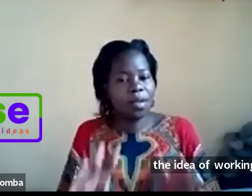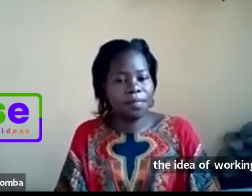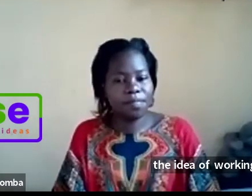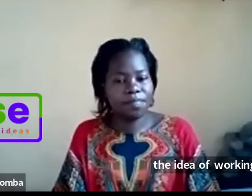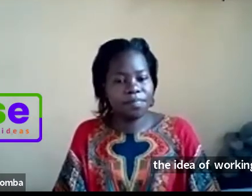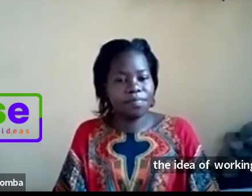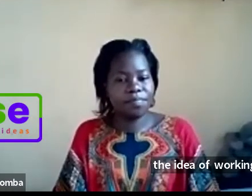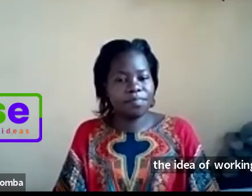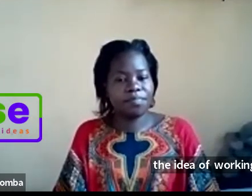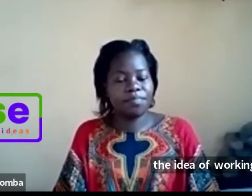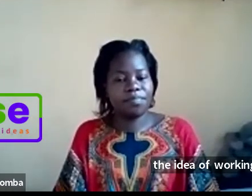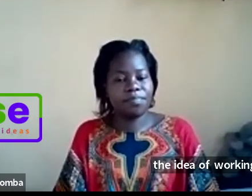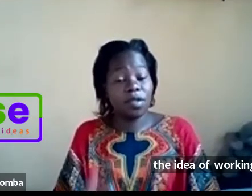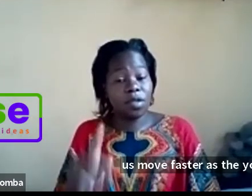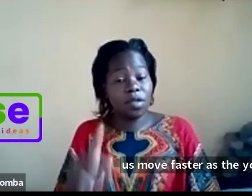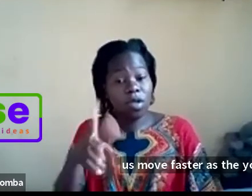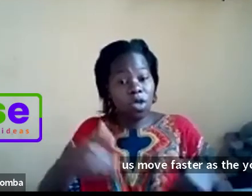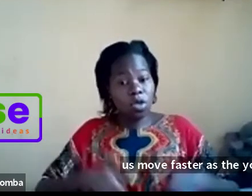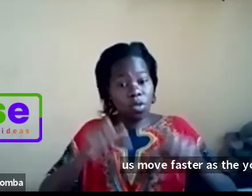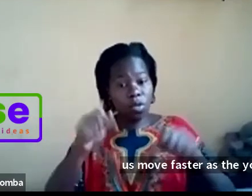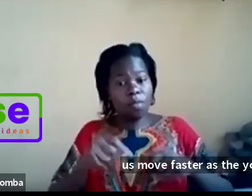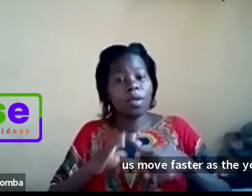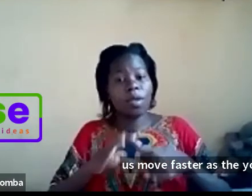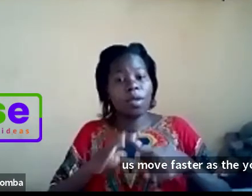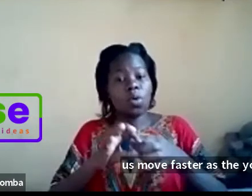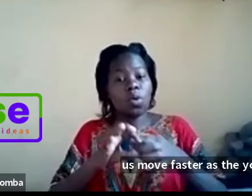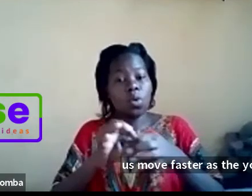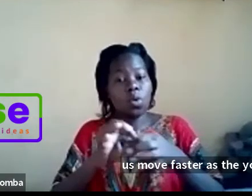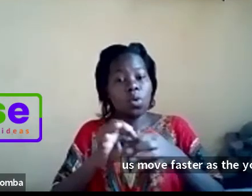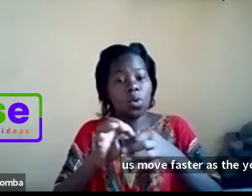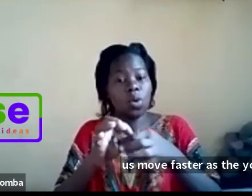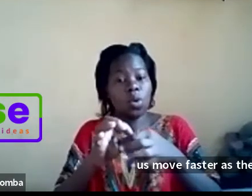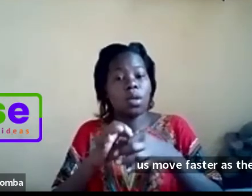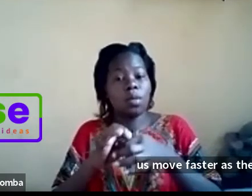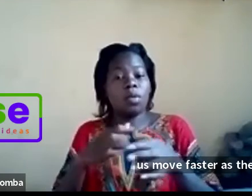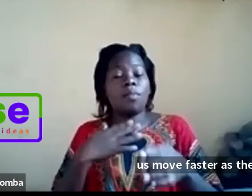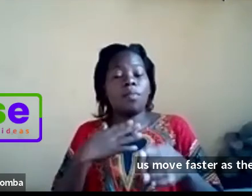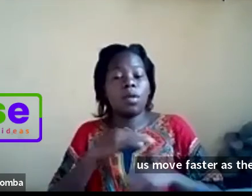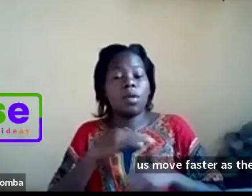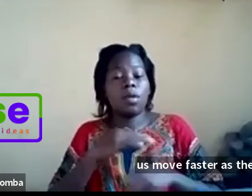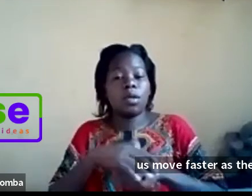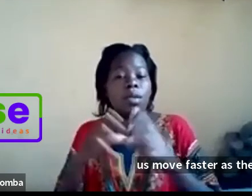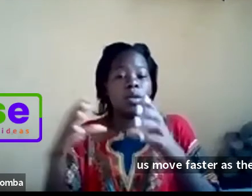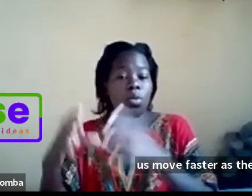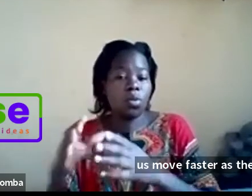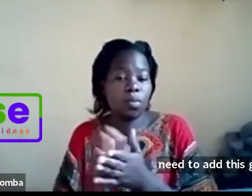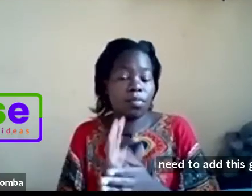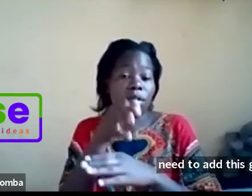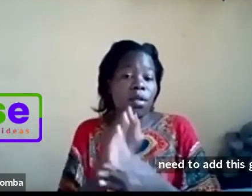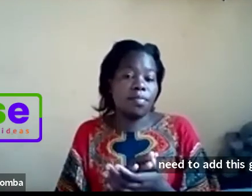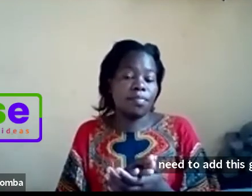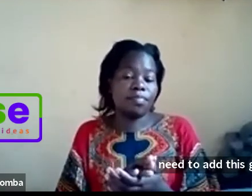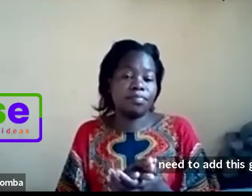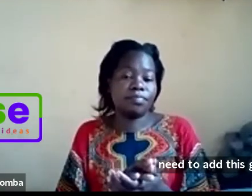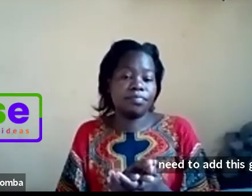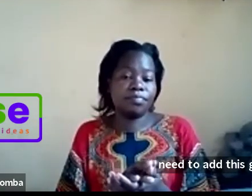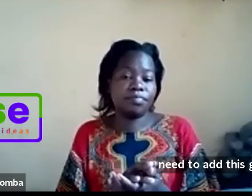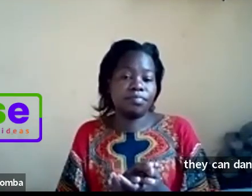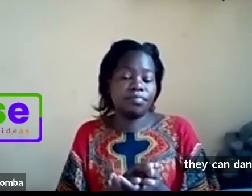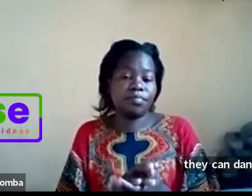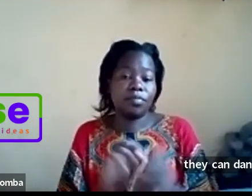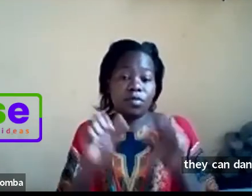need to collaborate. We need to, this goes beyond even just the Ugandans. You can think of other companies, see